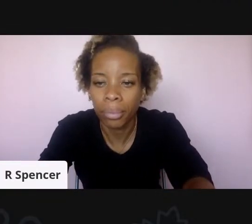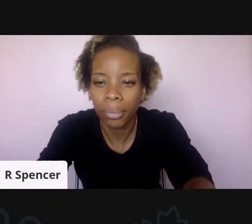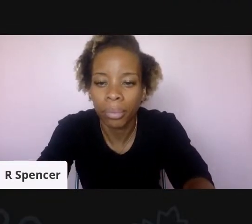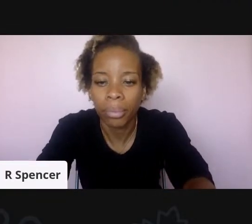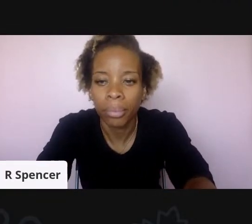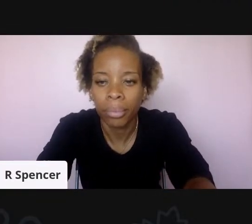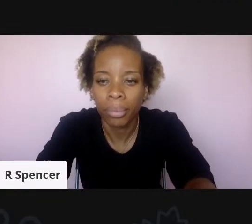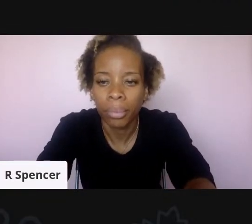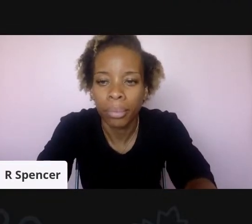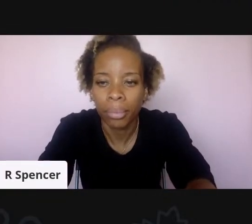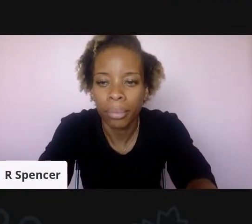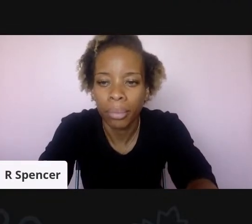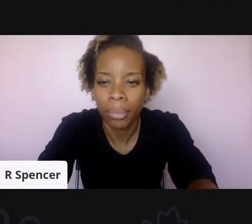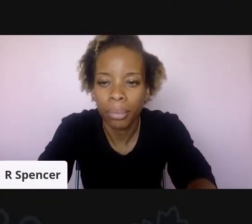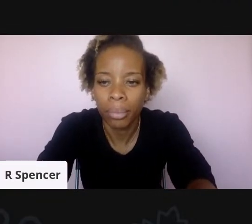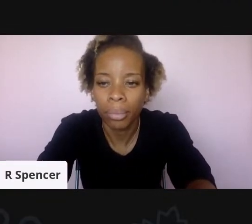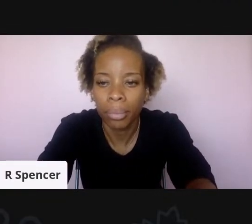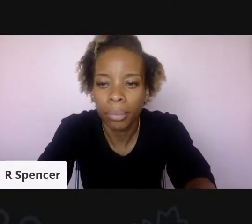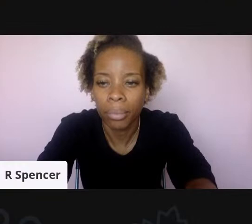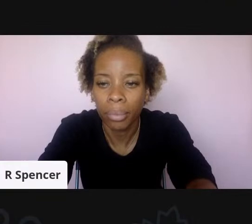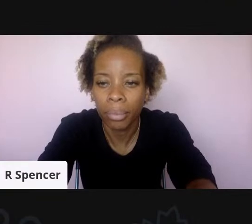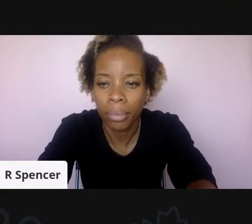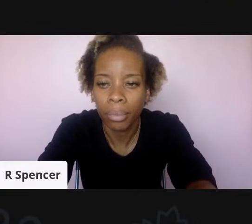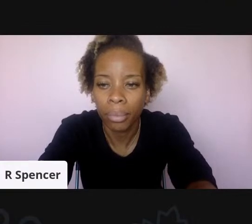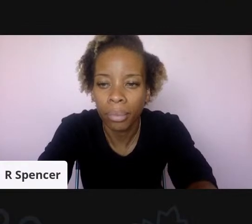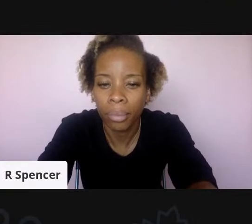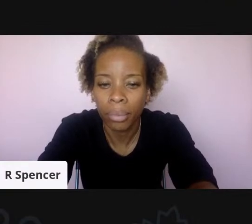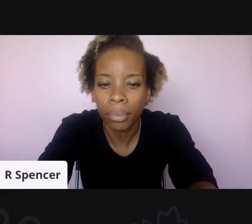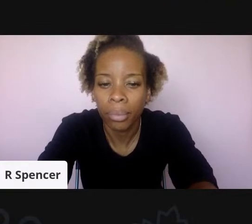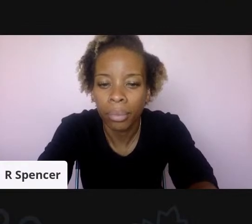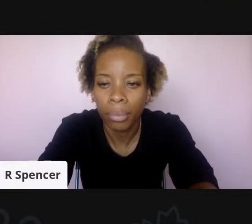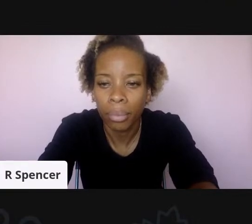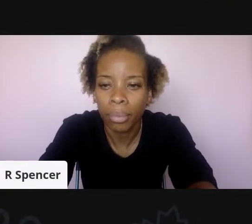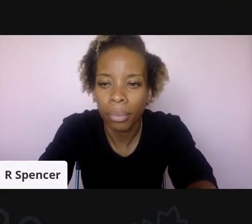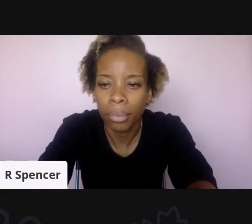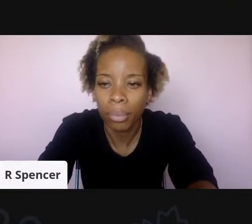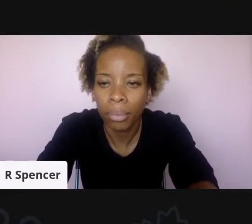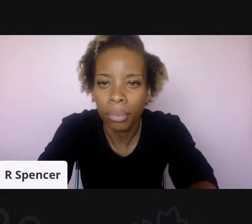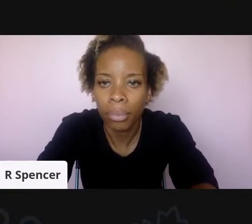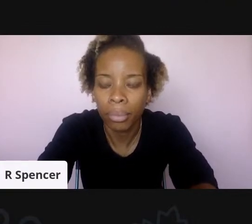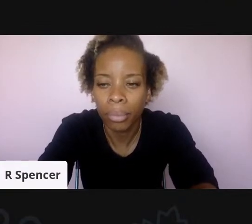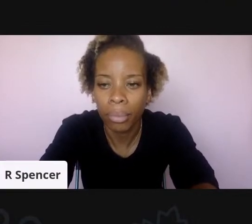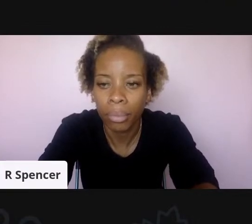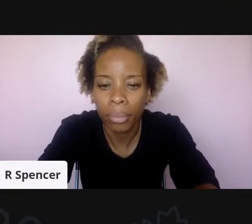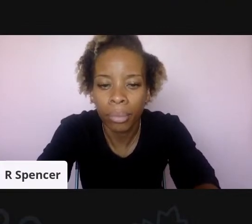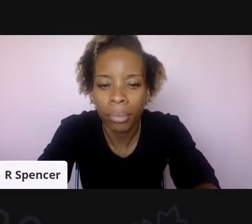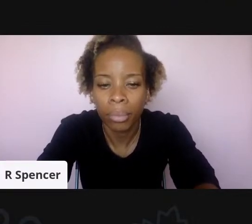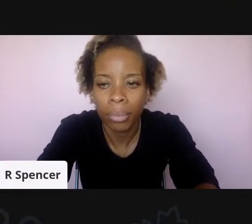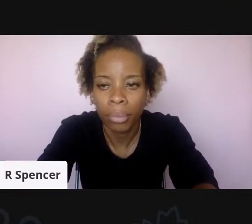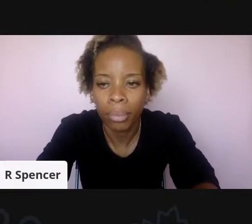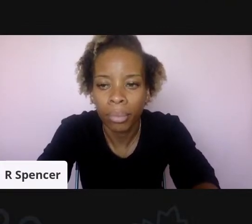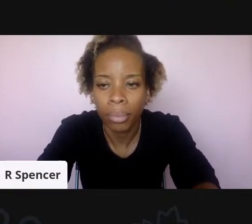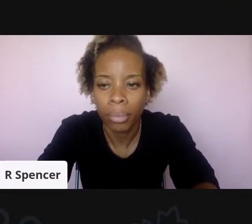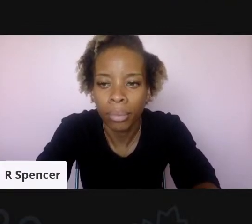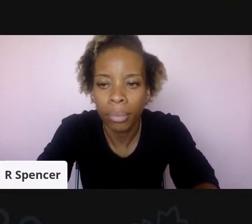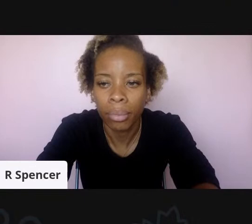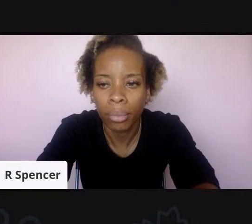However, Section 14 of the Equality Act did try to deal with this to some